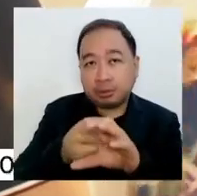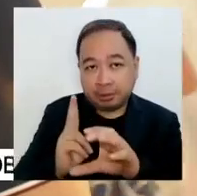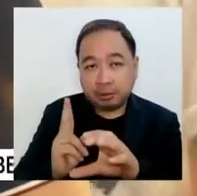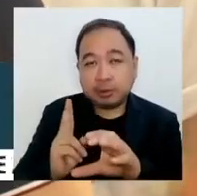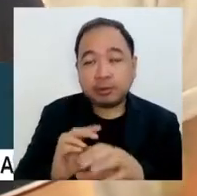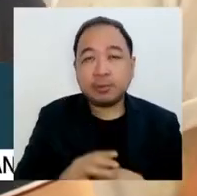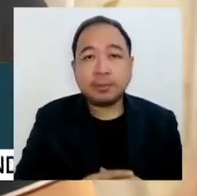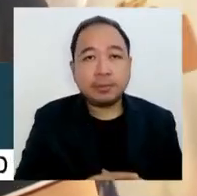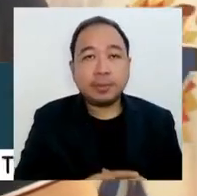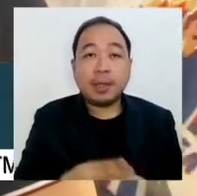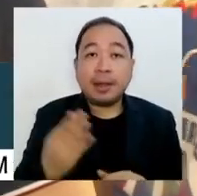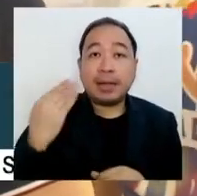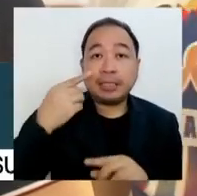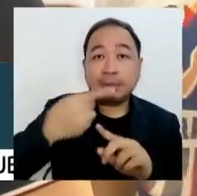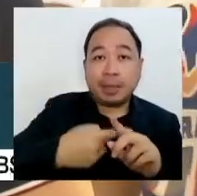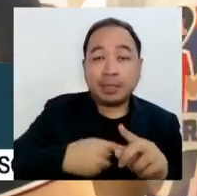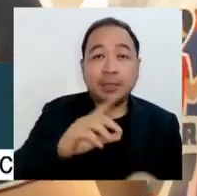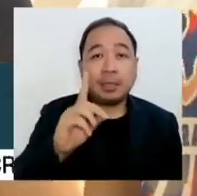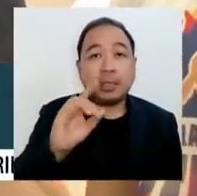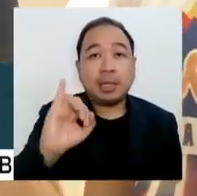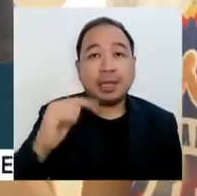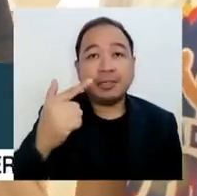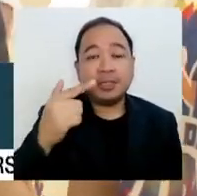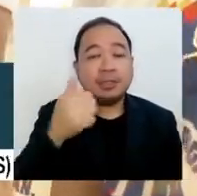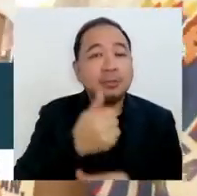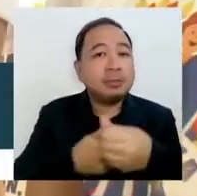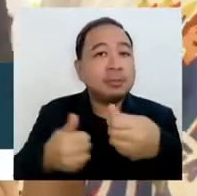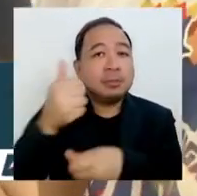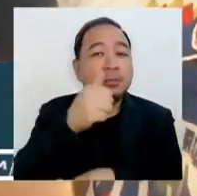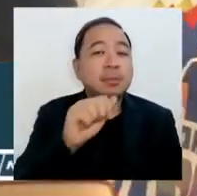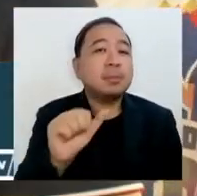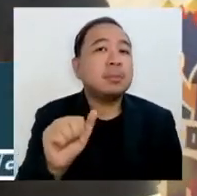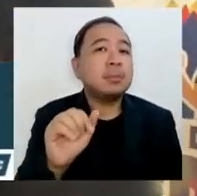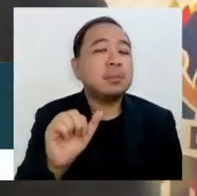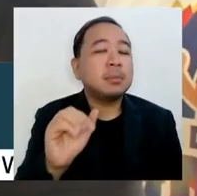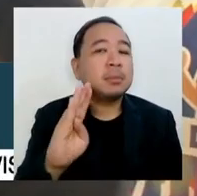Last month, Philippine Interior Secretary Benhur Abalos asked top police officials to